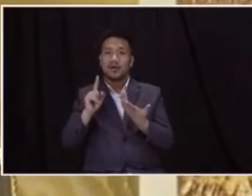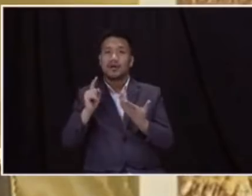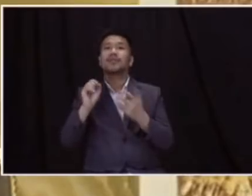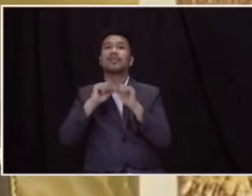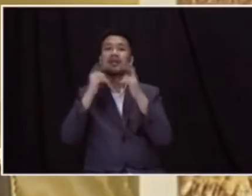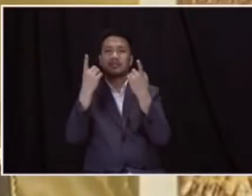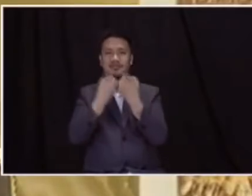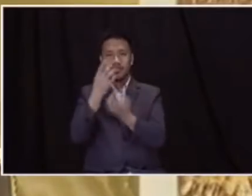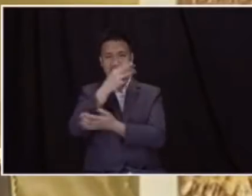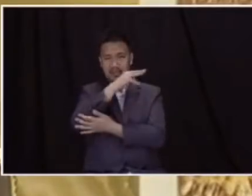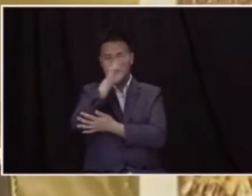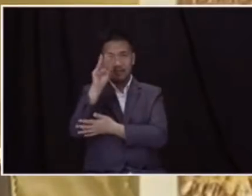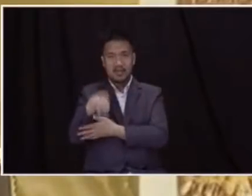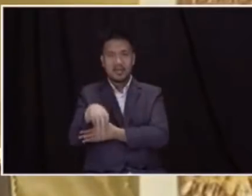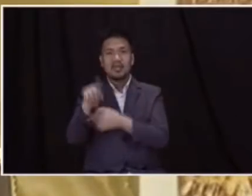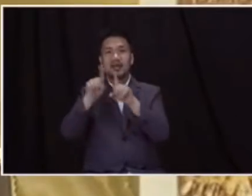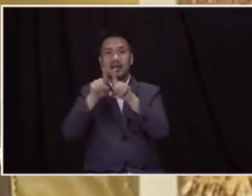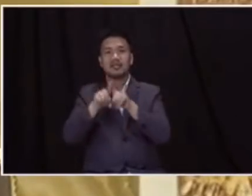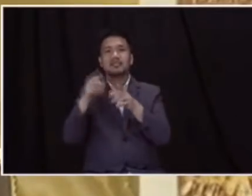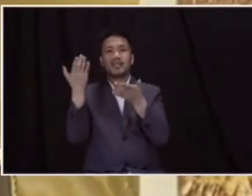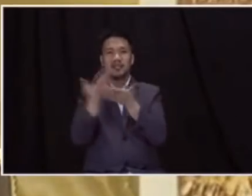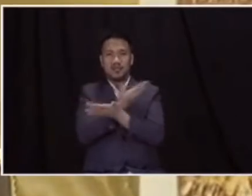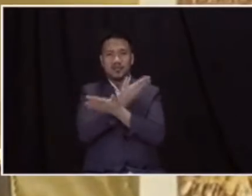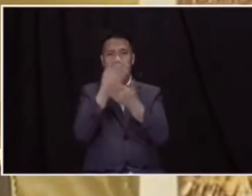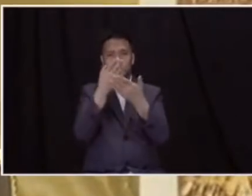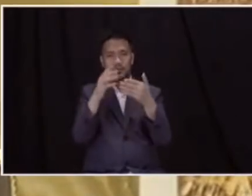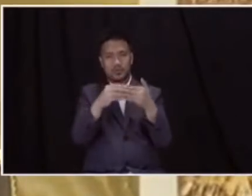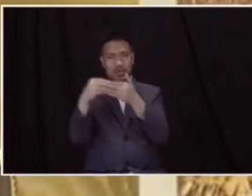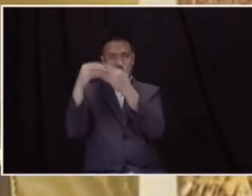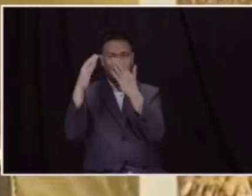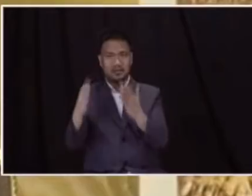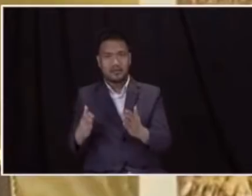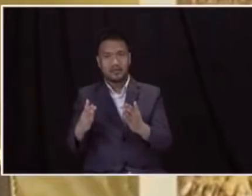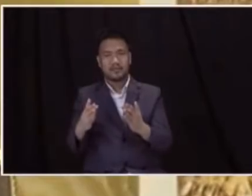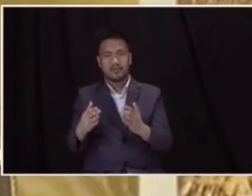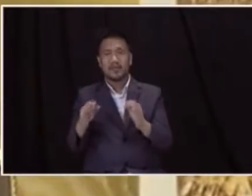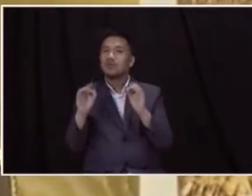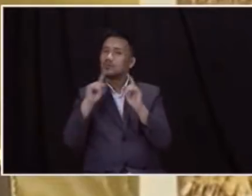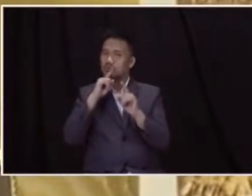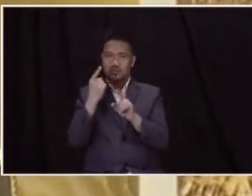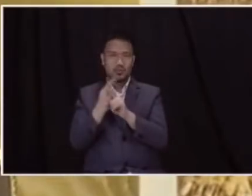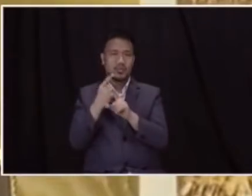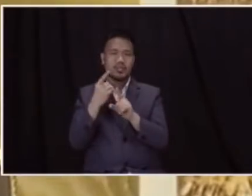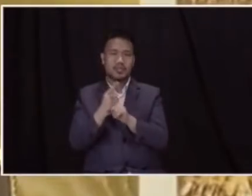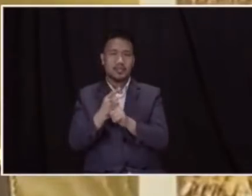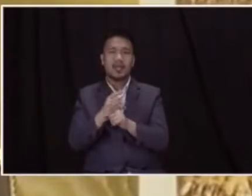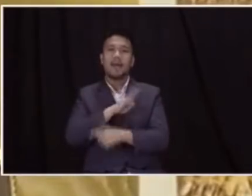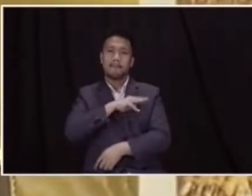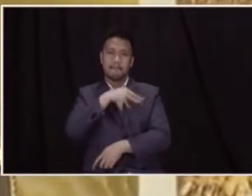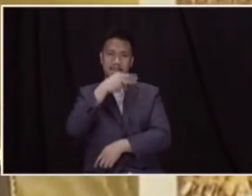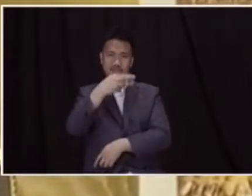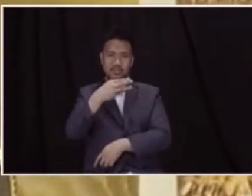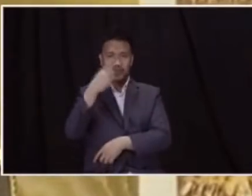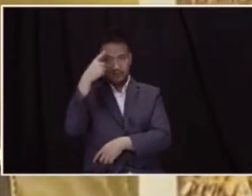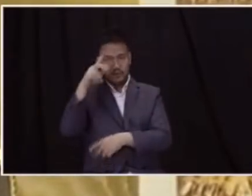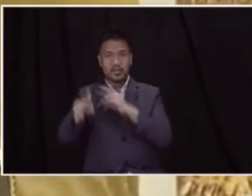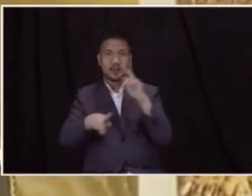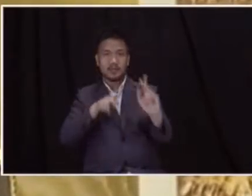Manila as its new shepherd. Clearly, Mission